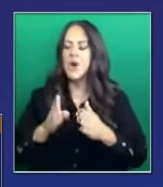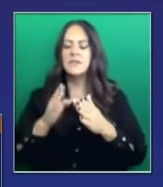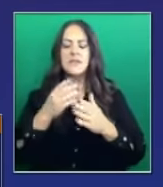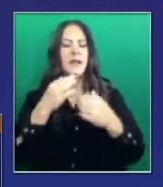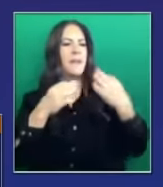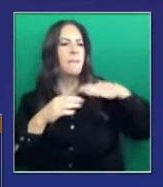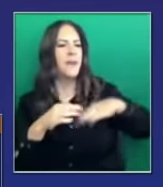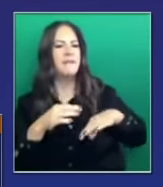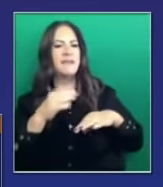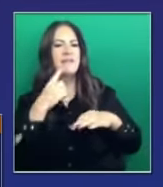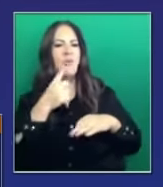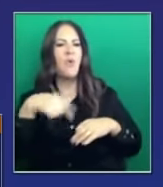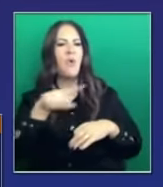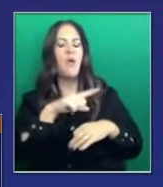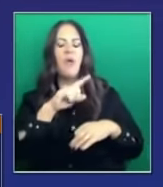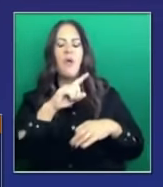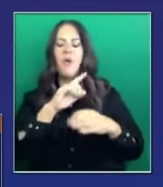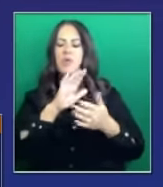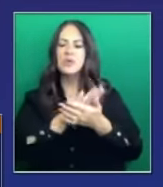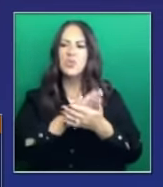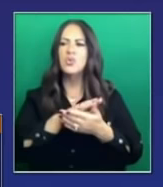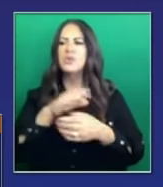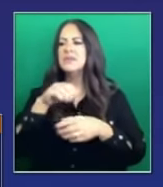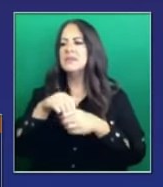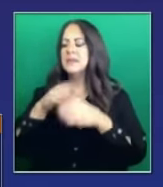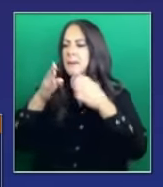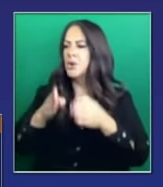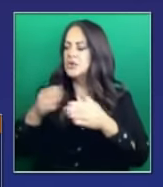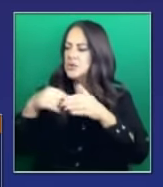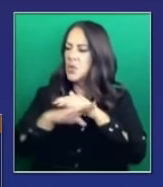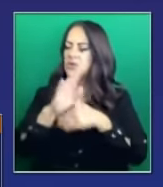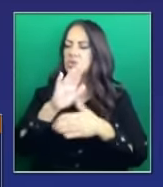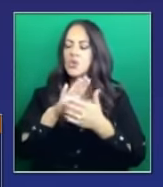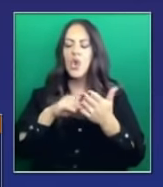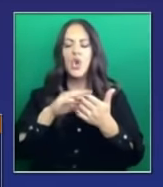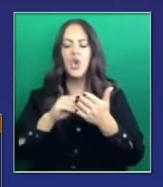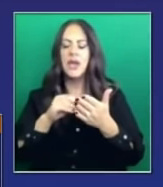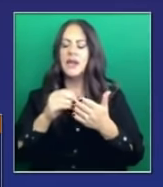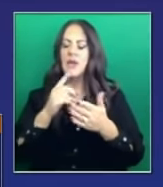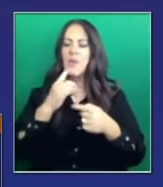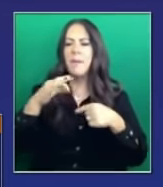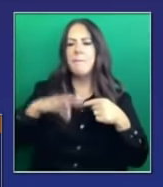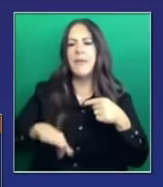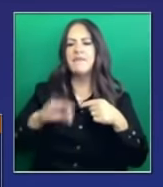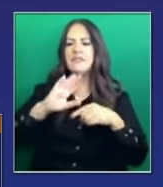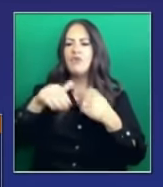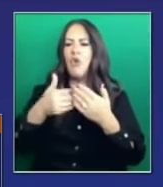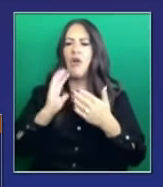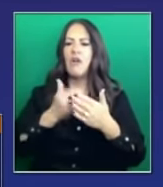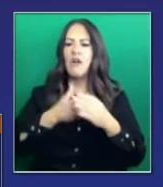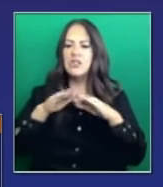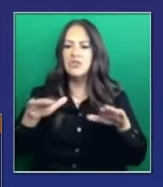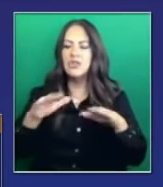health benefits of in-person instruction. Here are the current guidelines that are in place, and I